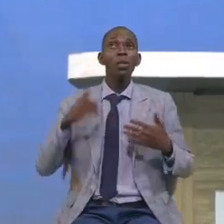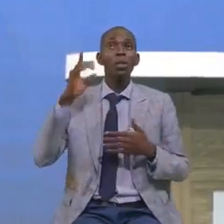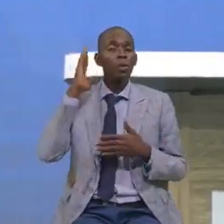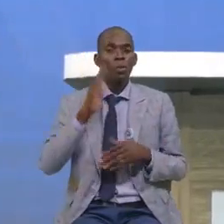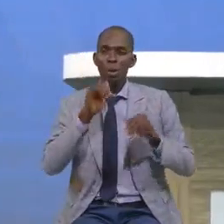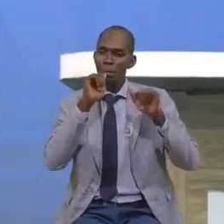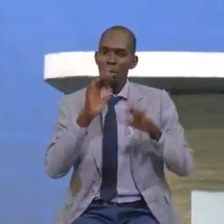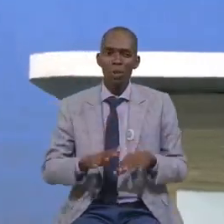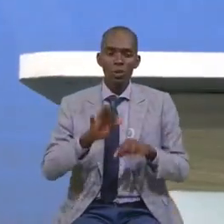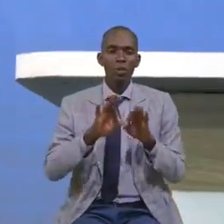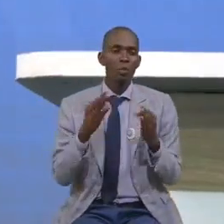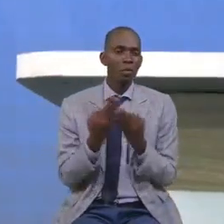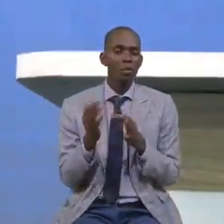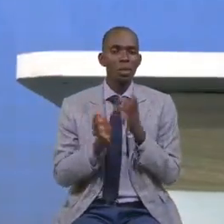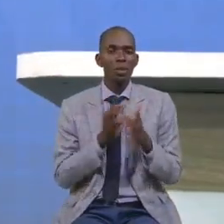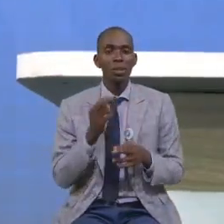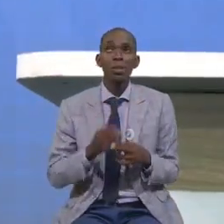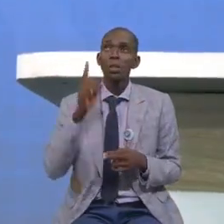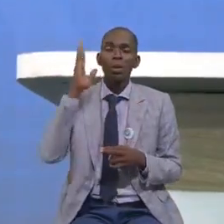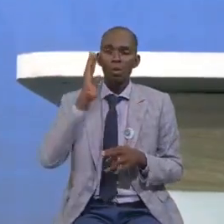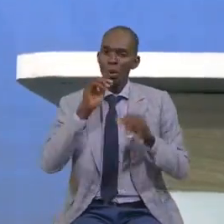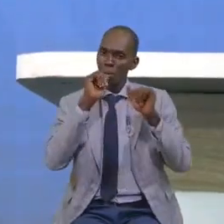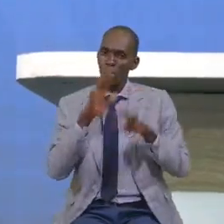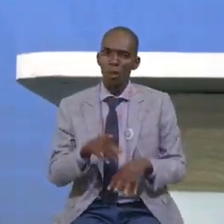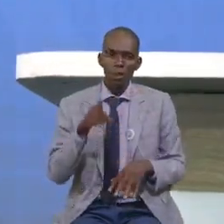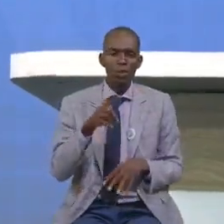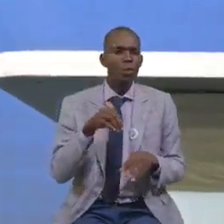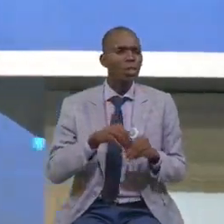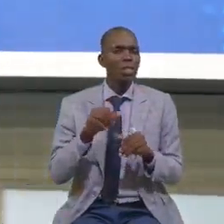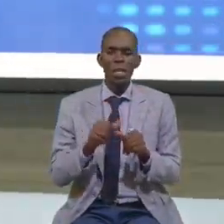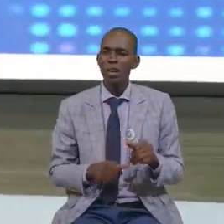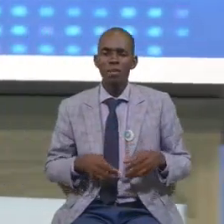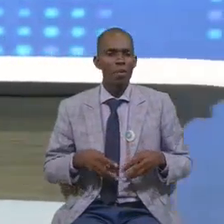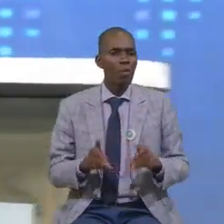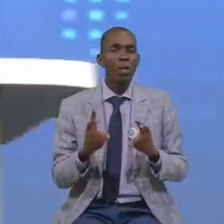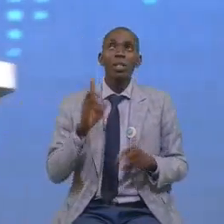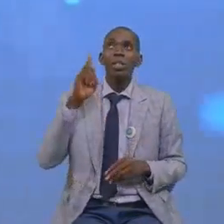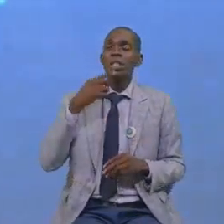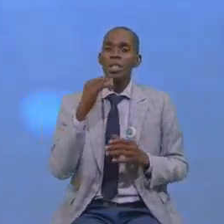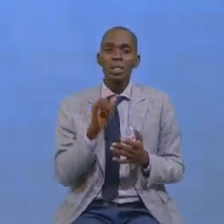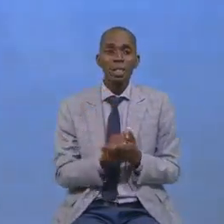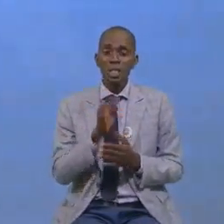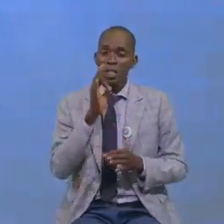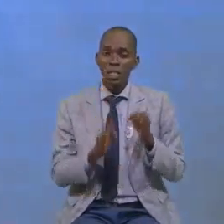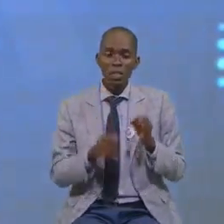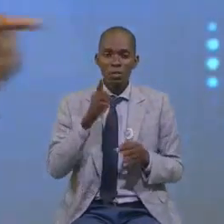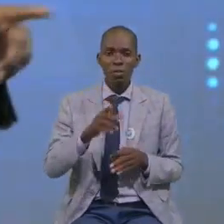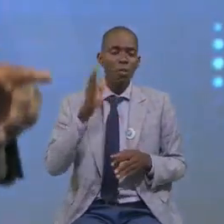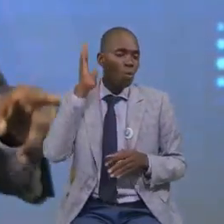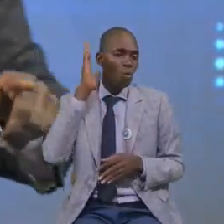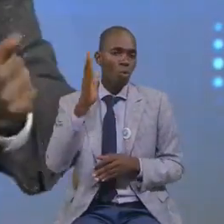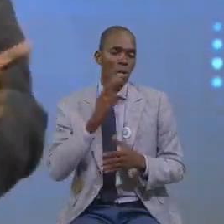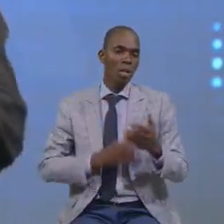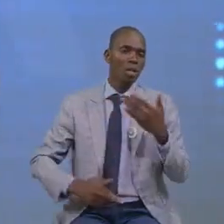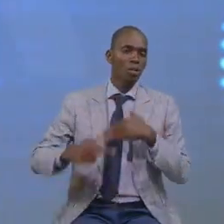your family, and he will bless you in every way. He says, if you will return